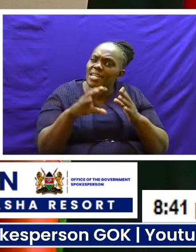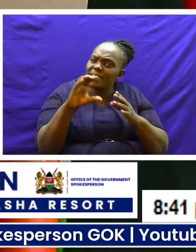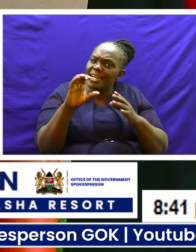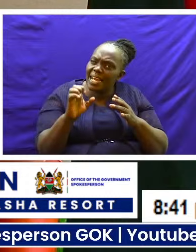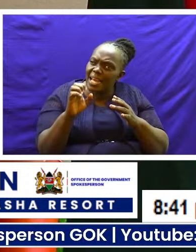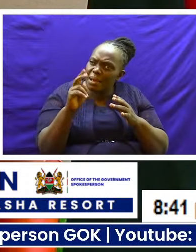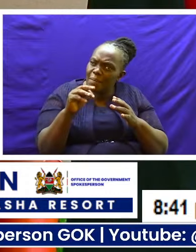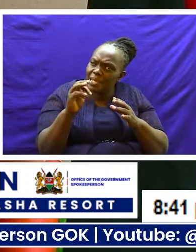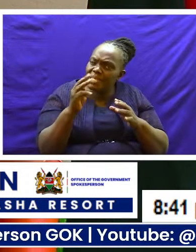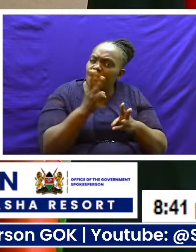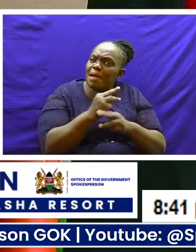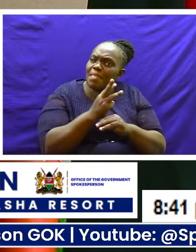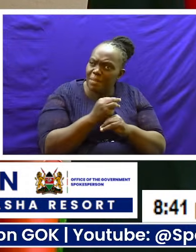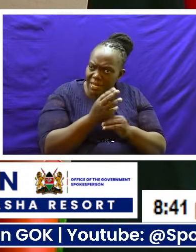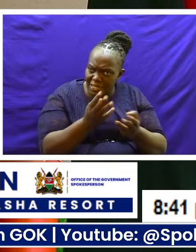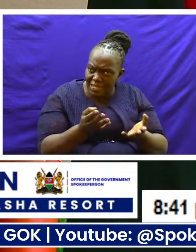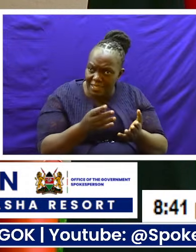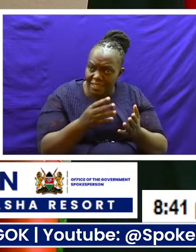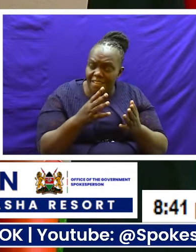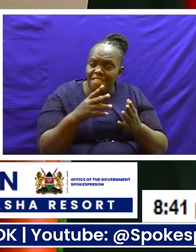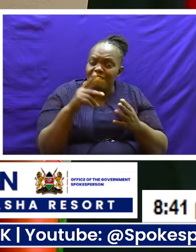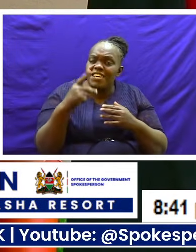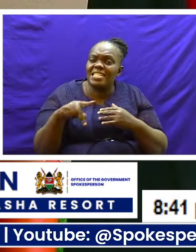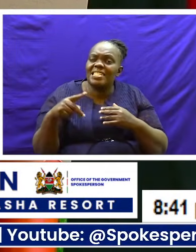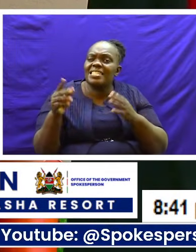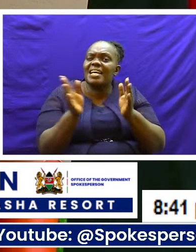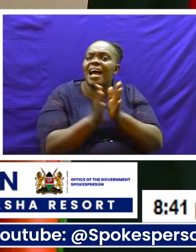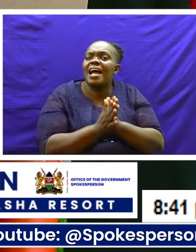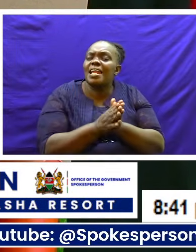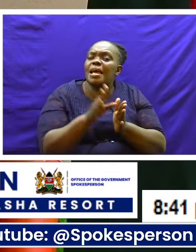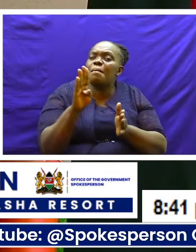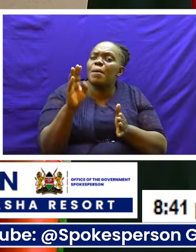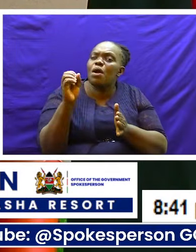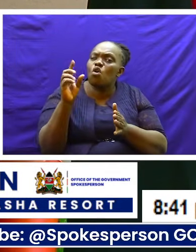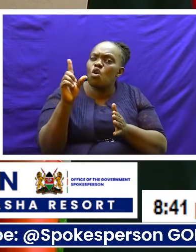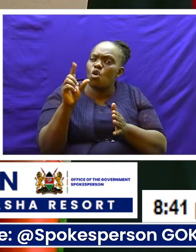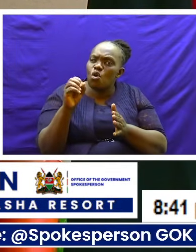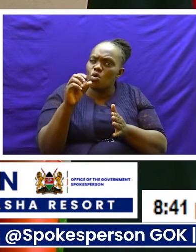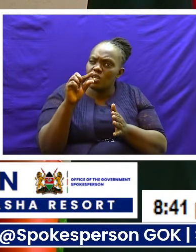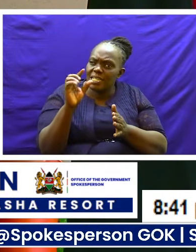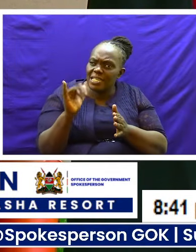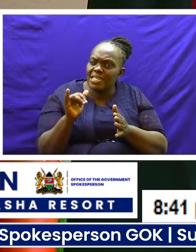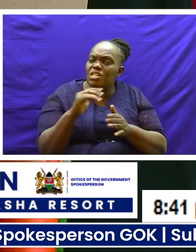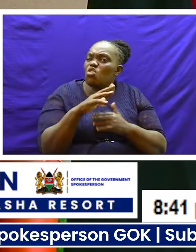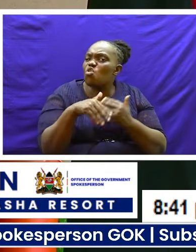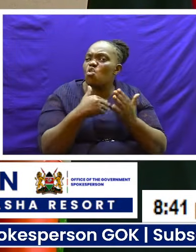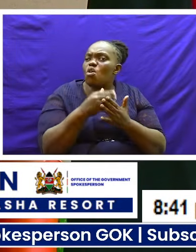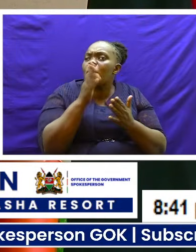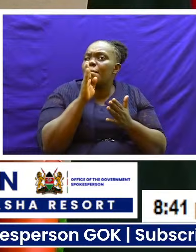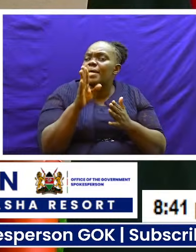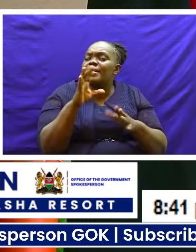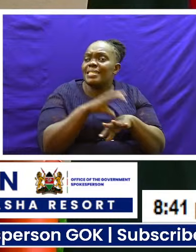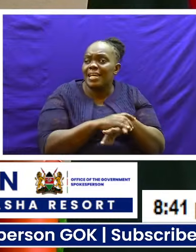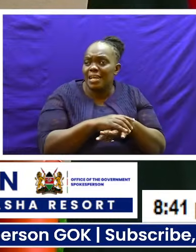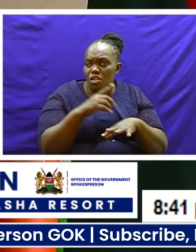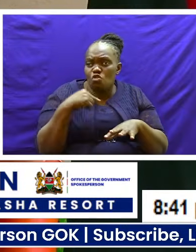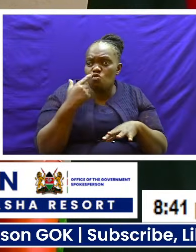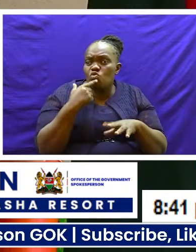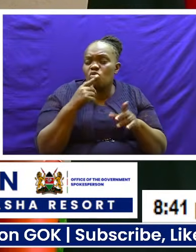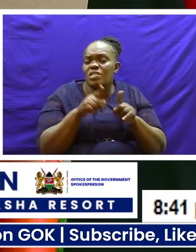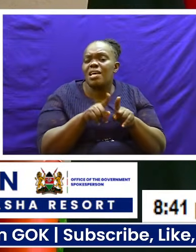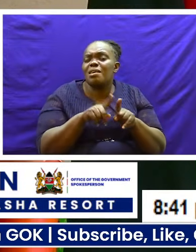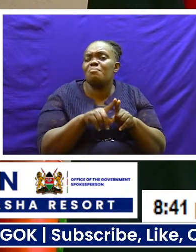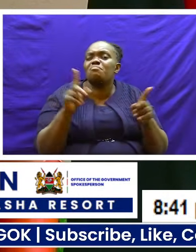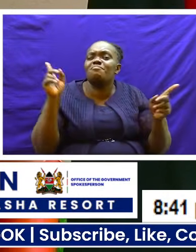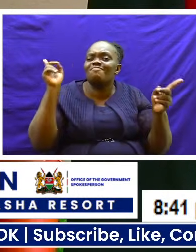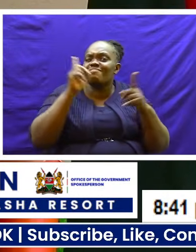chemistry, mathematics, physics, and biology. Since not everyone would be taking those, it means, again, those